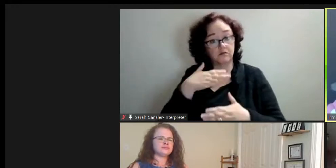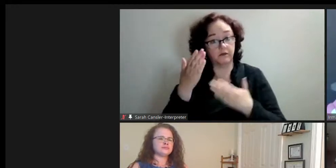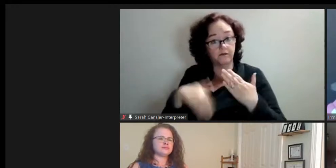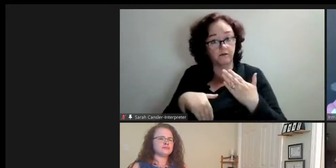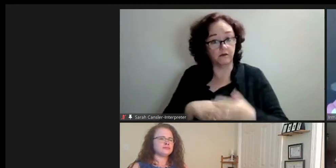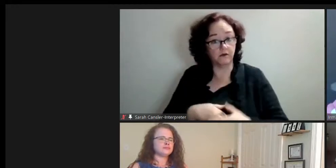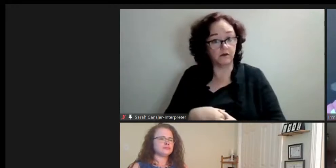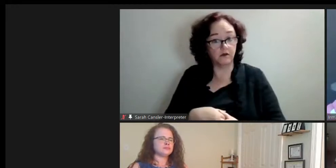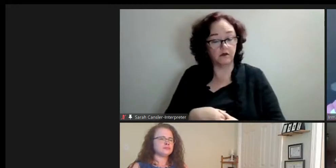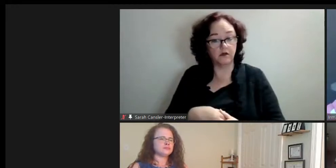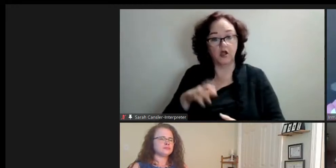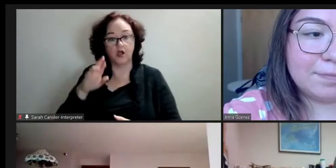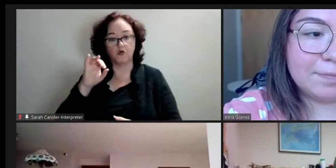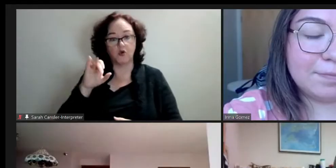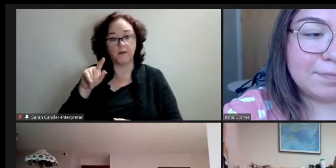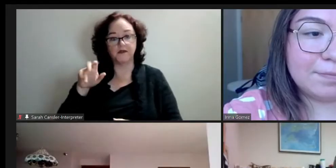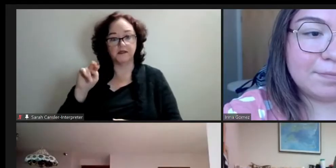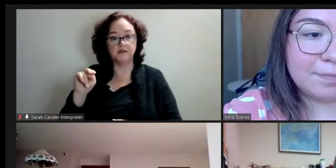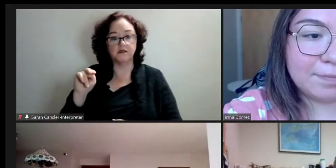Robertson, so move.